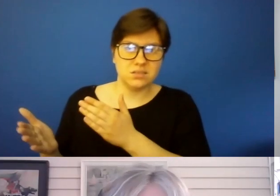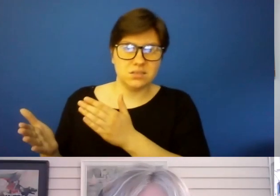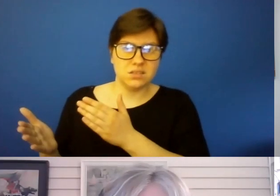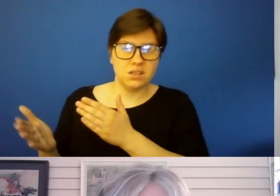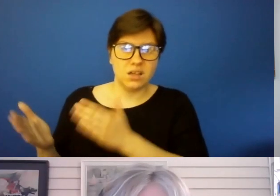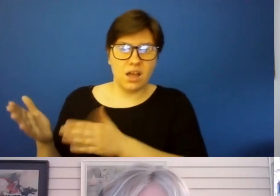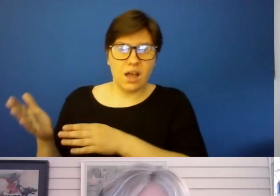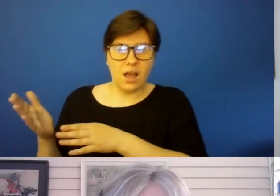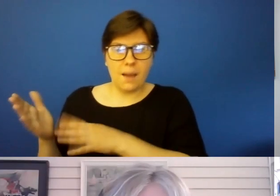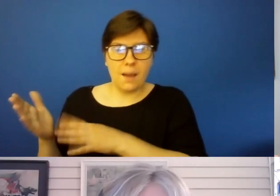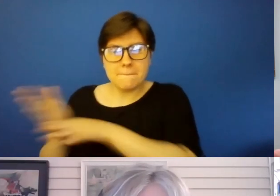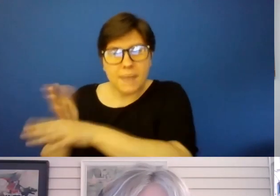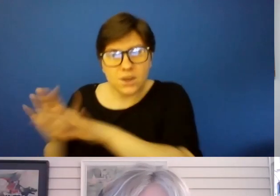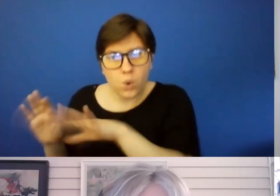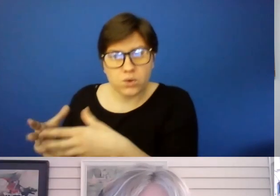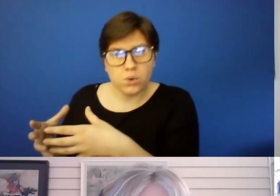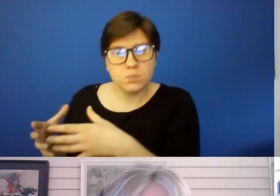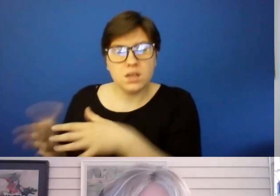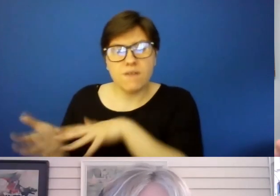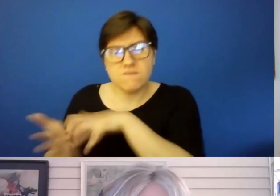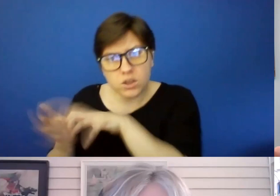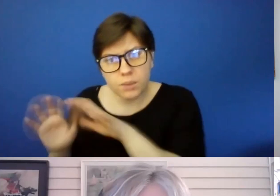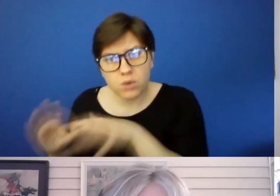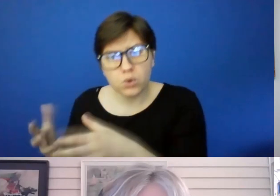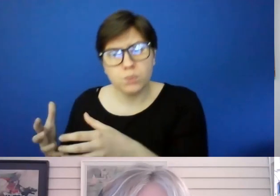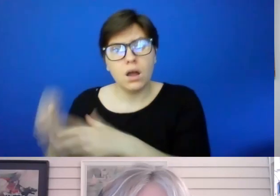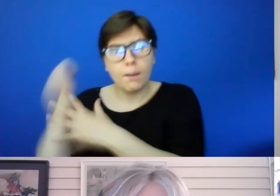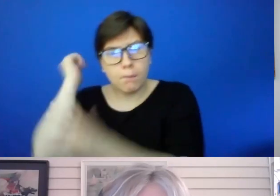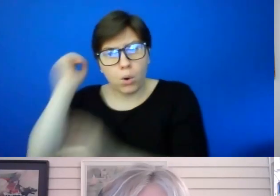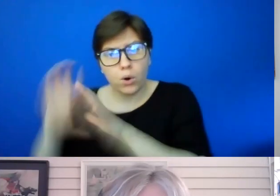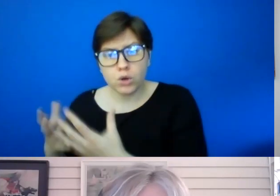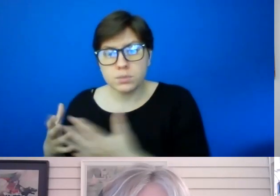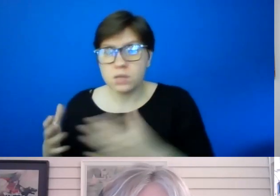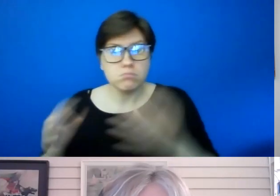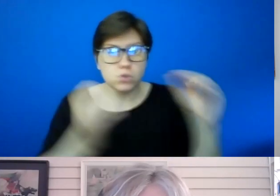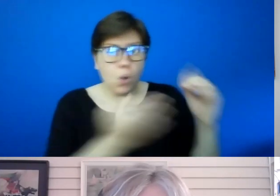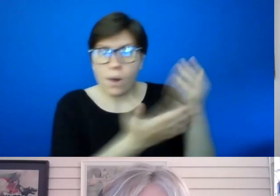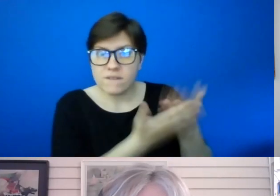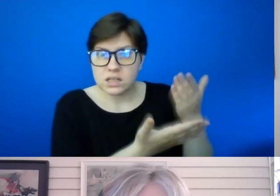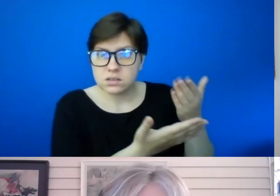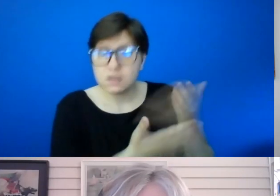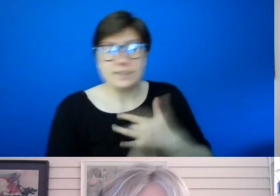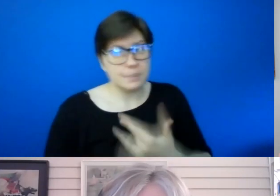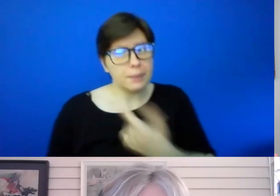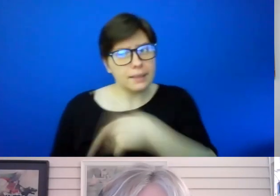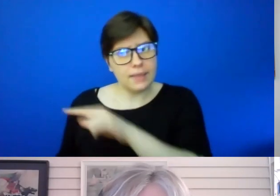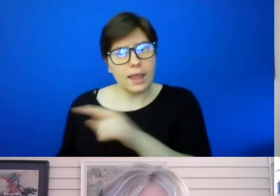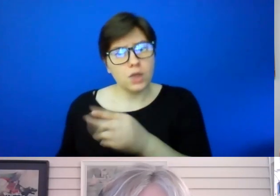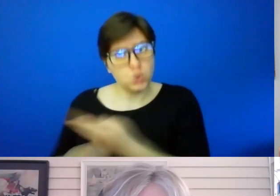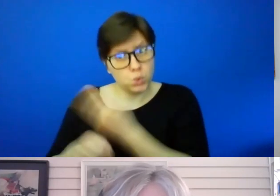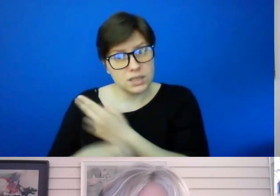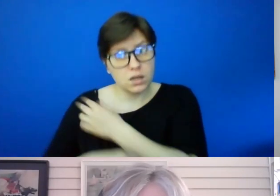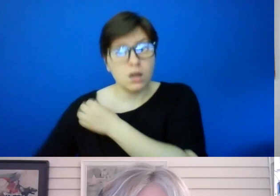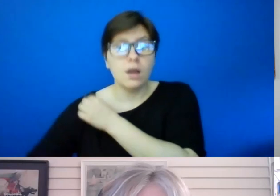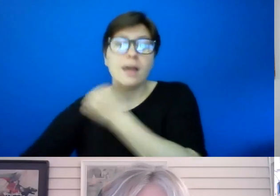minorities or the vulnerable or poor people. Generally, they aren't using it. So if they do feel